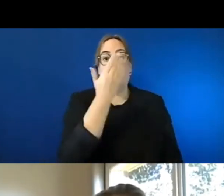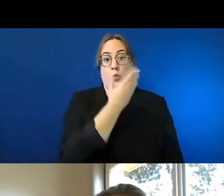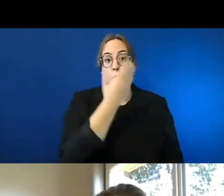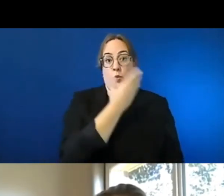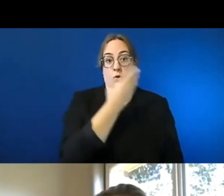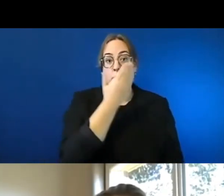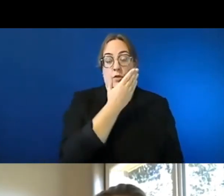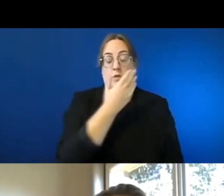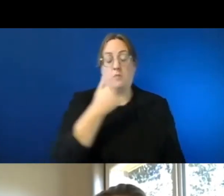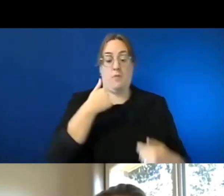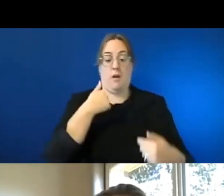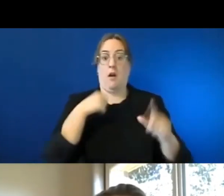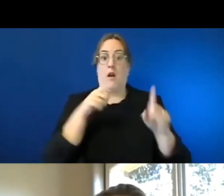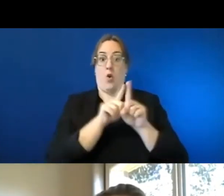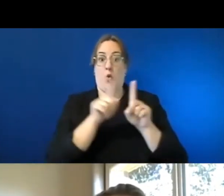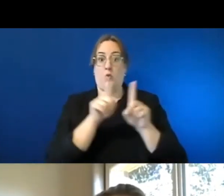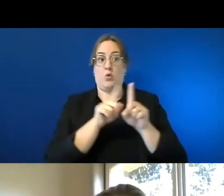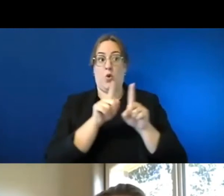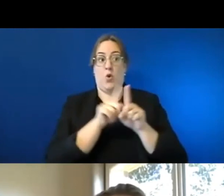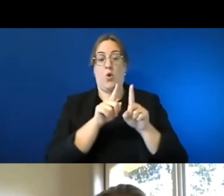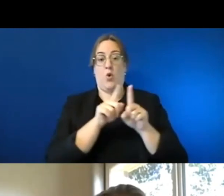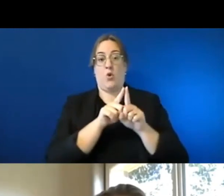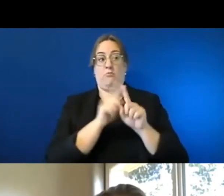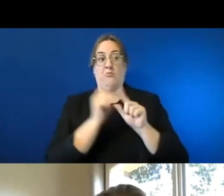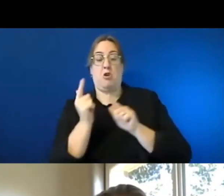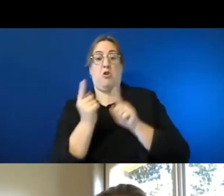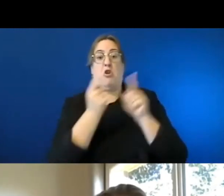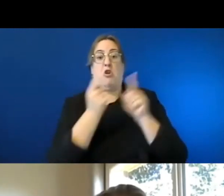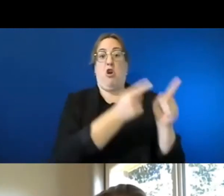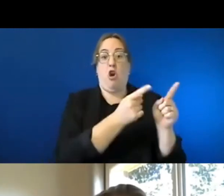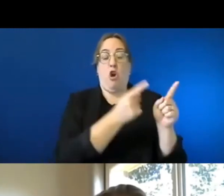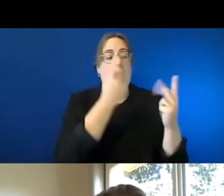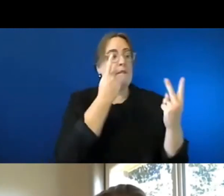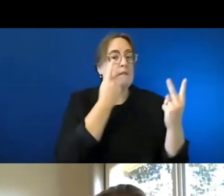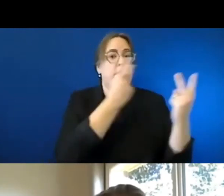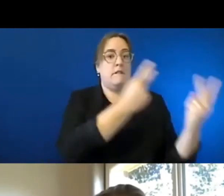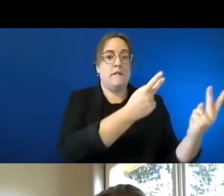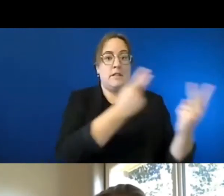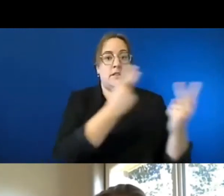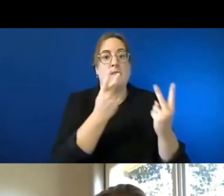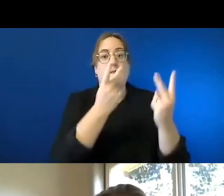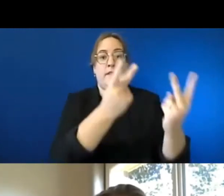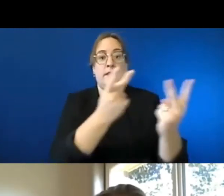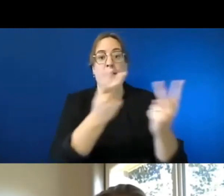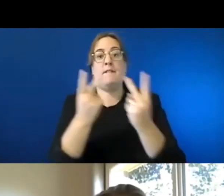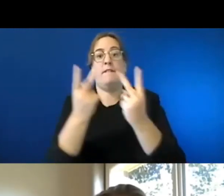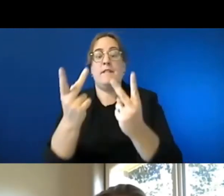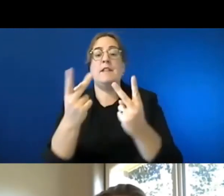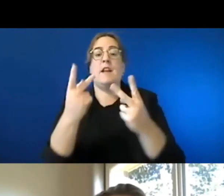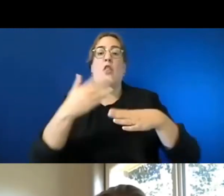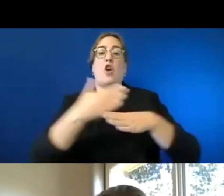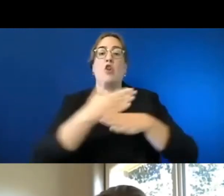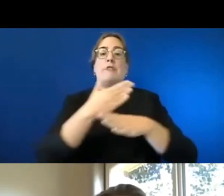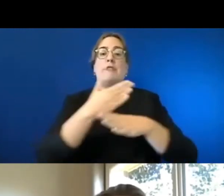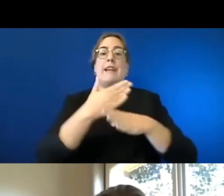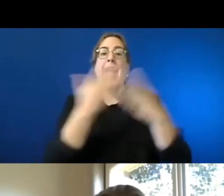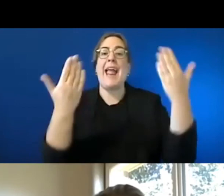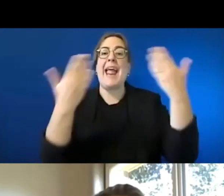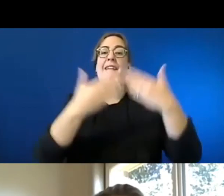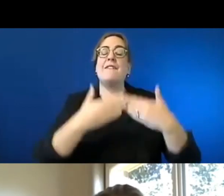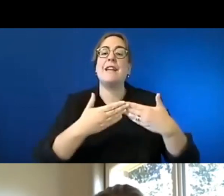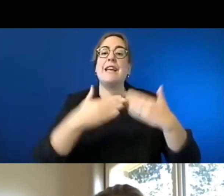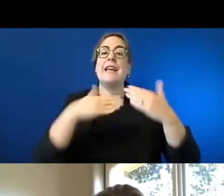go one in a couple of weeks actually. So where I'll go out to the careers or evenings or